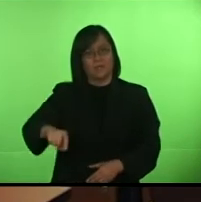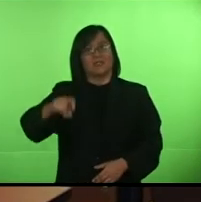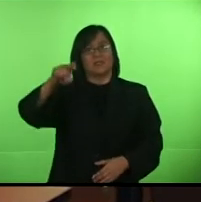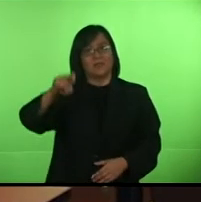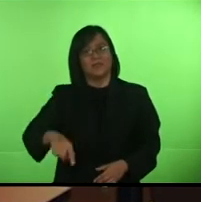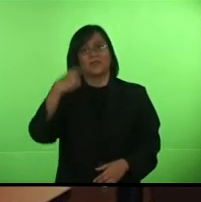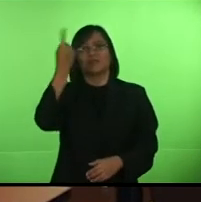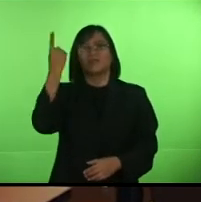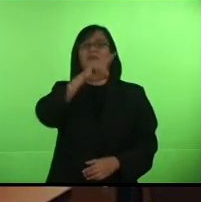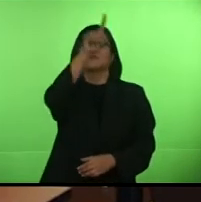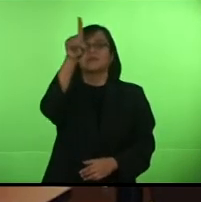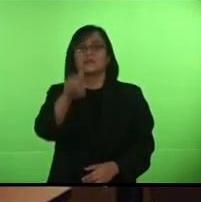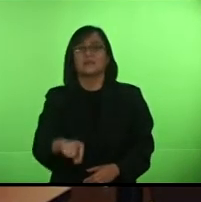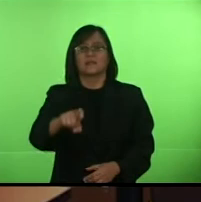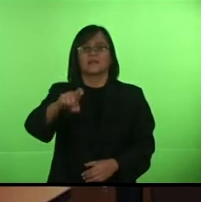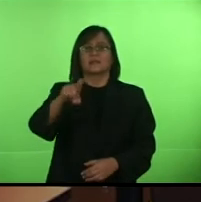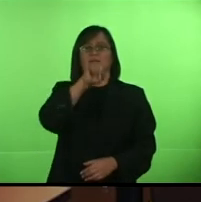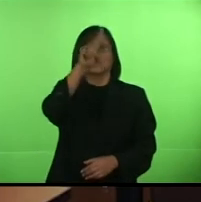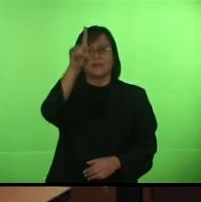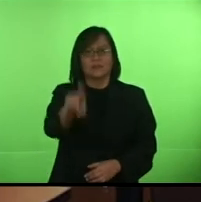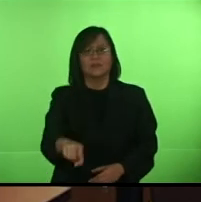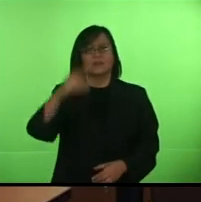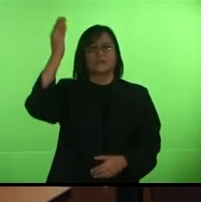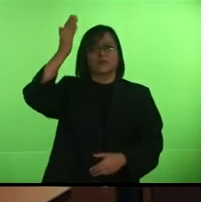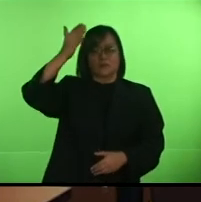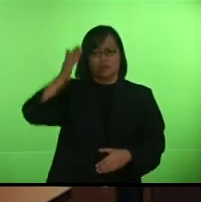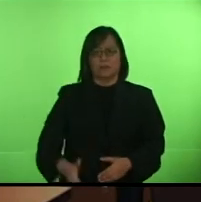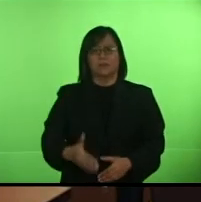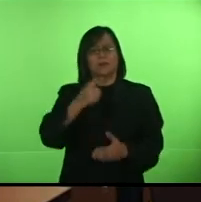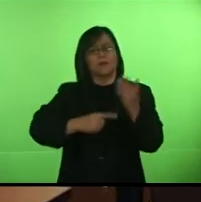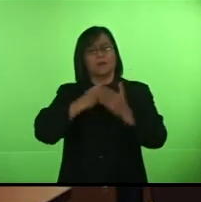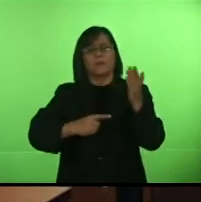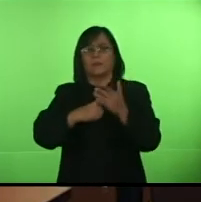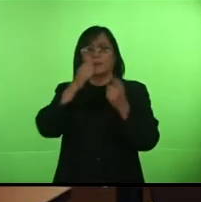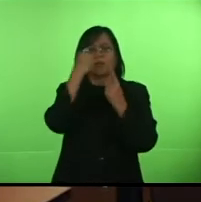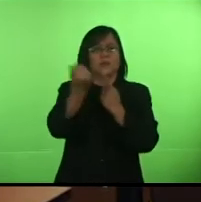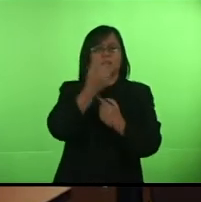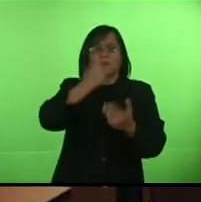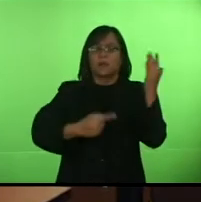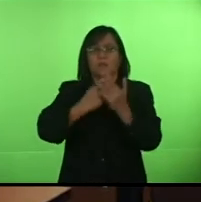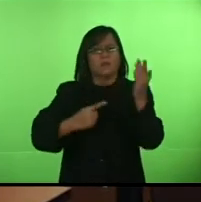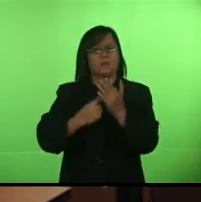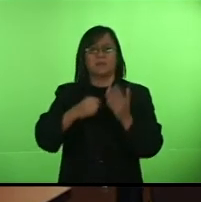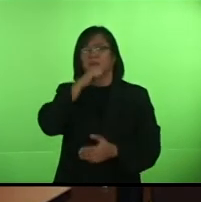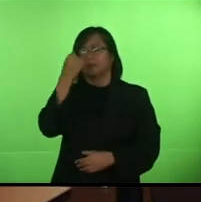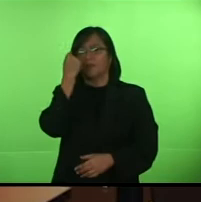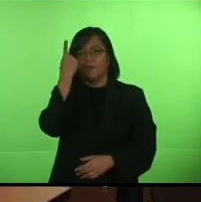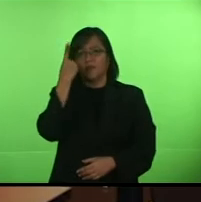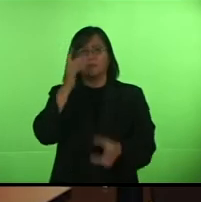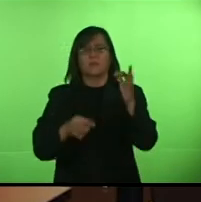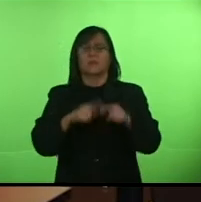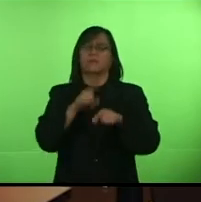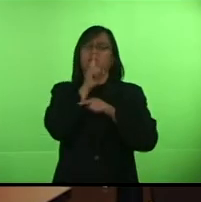to your lecturers to any questions or to any situations that you do not